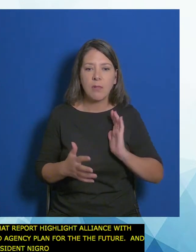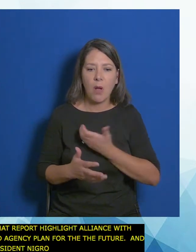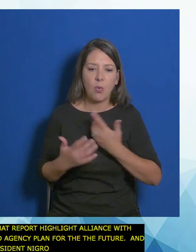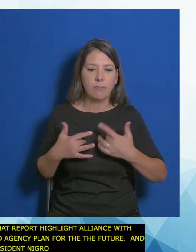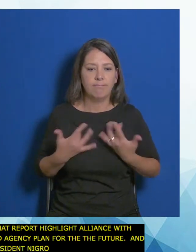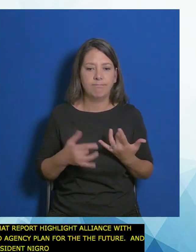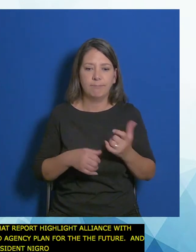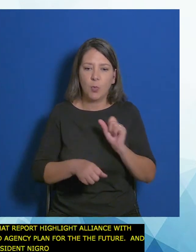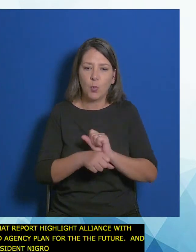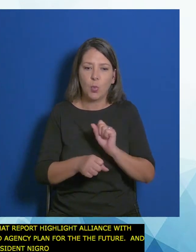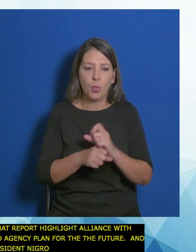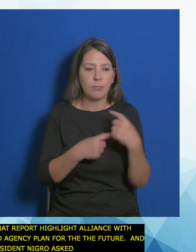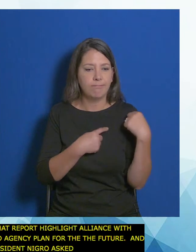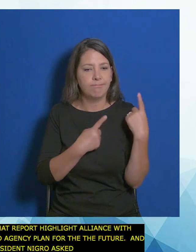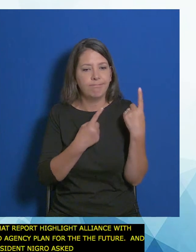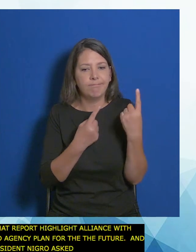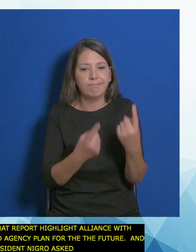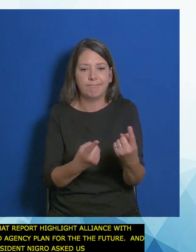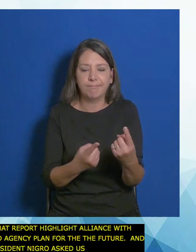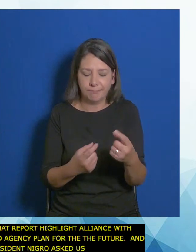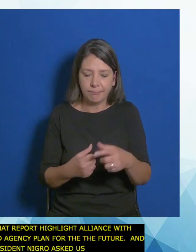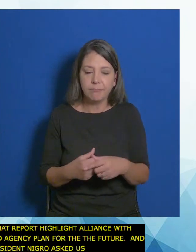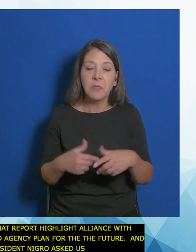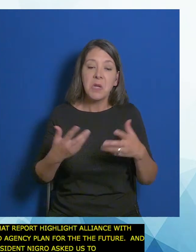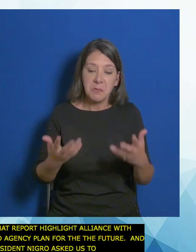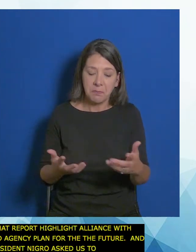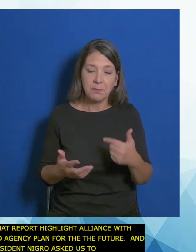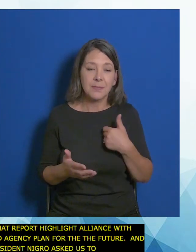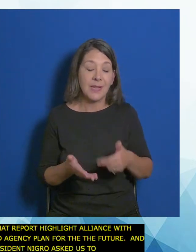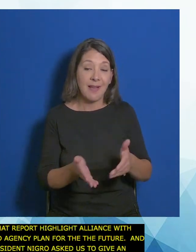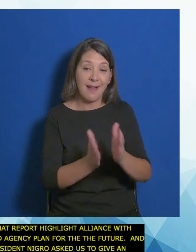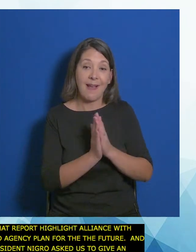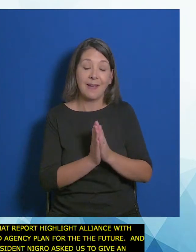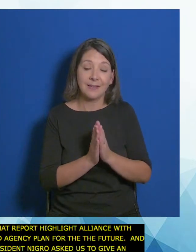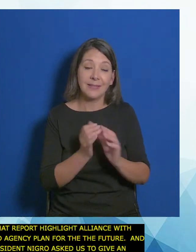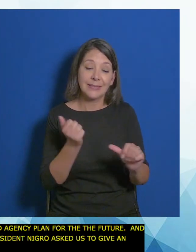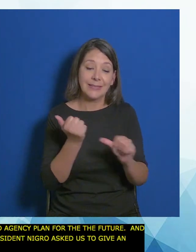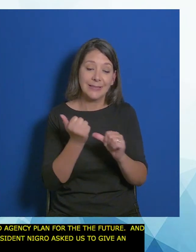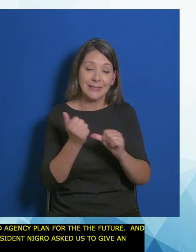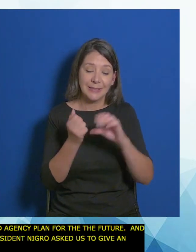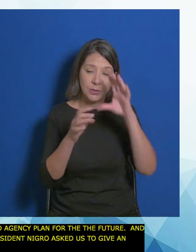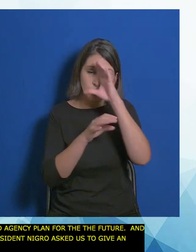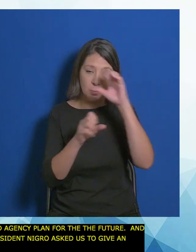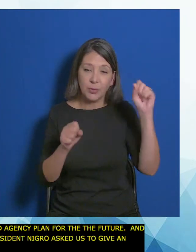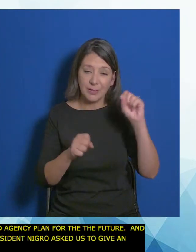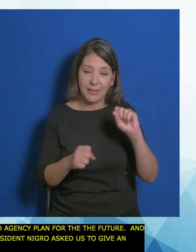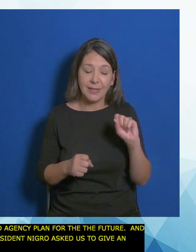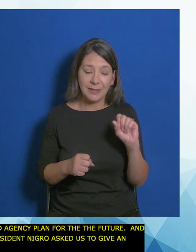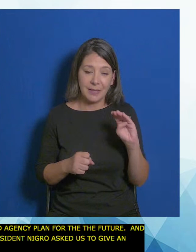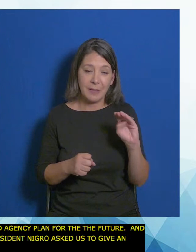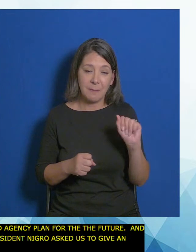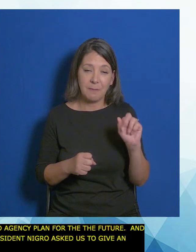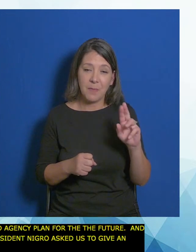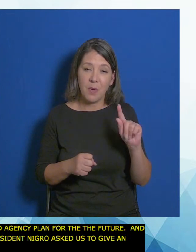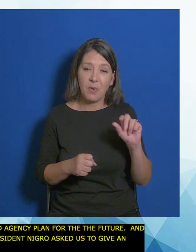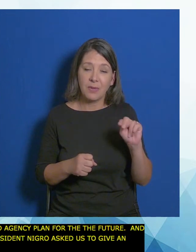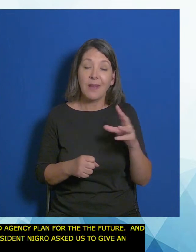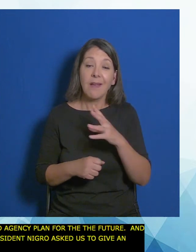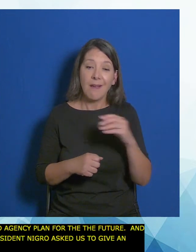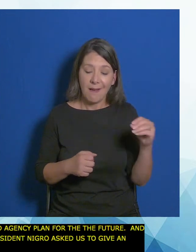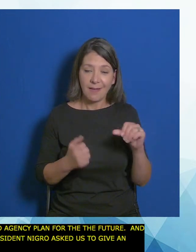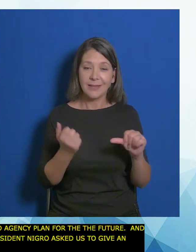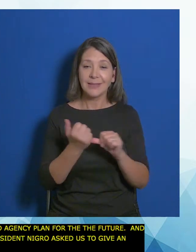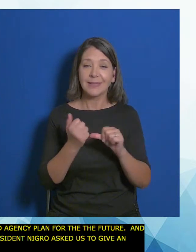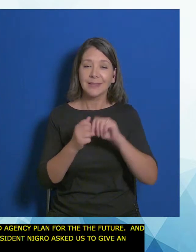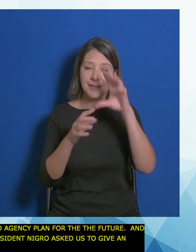strategic plan. I have asked Assistant Superintendent Martin and Assistant Superintendent